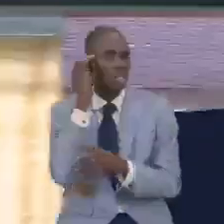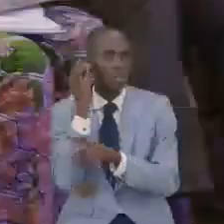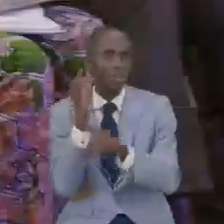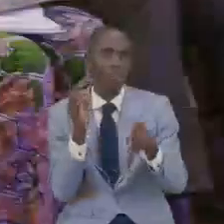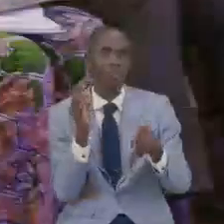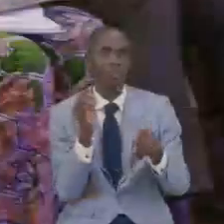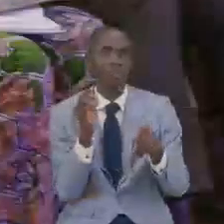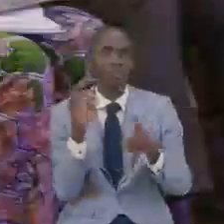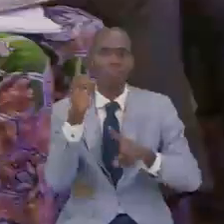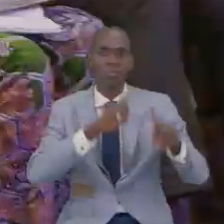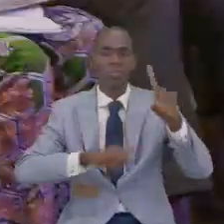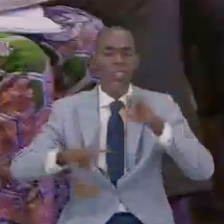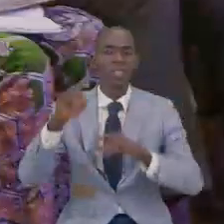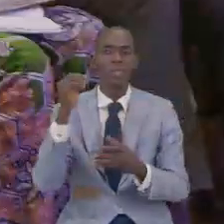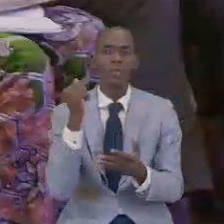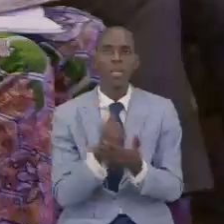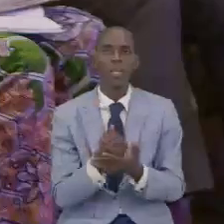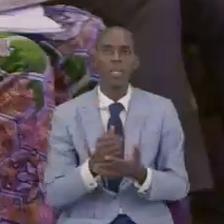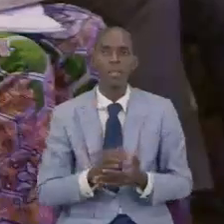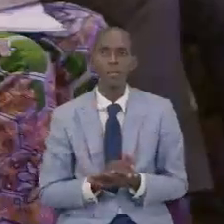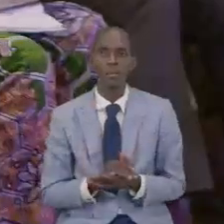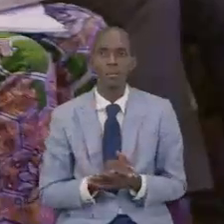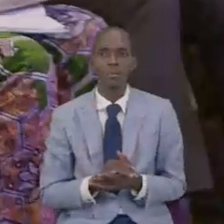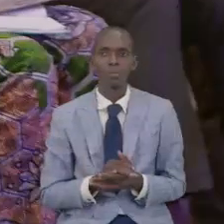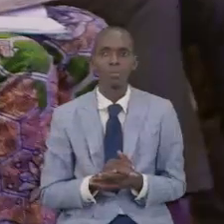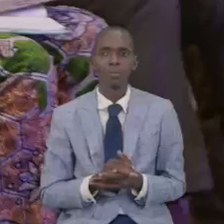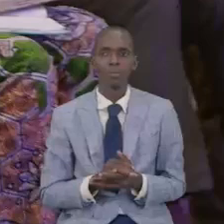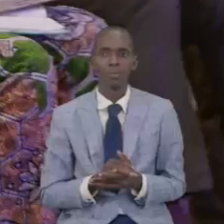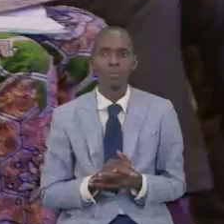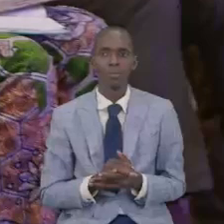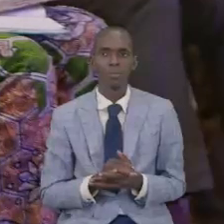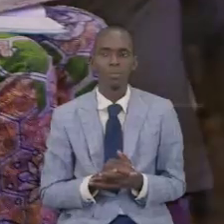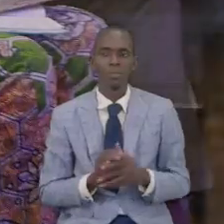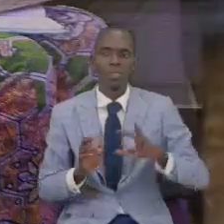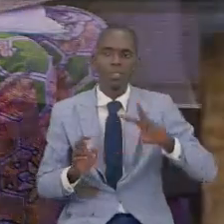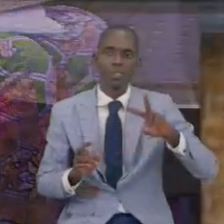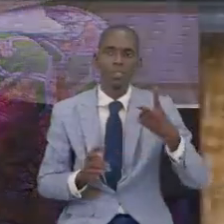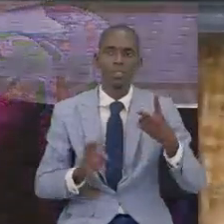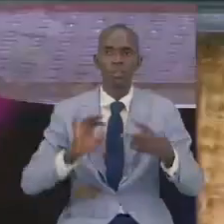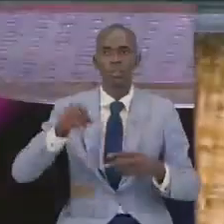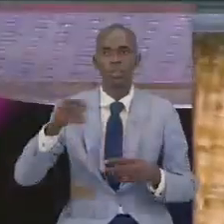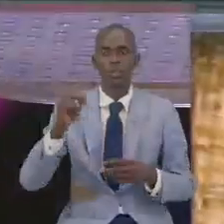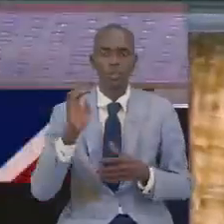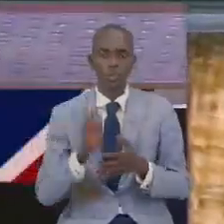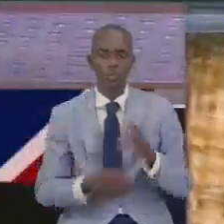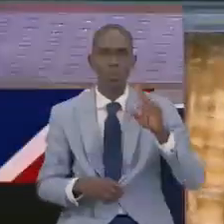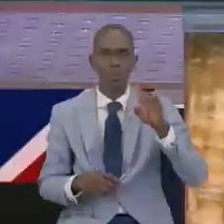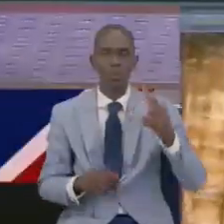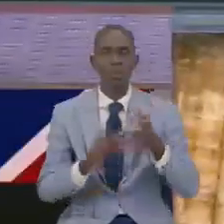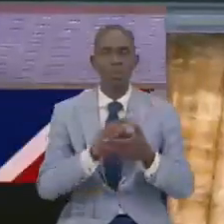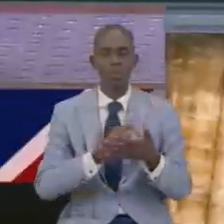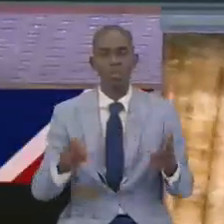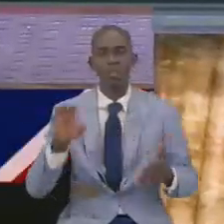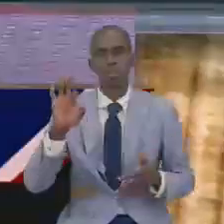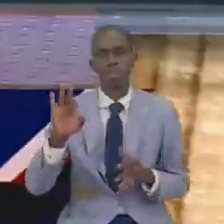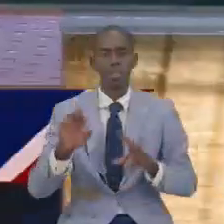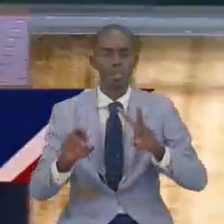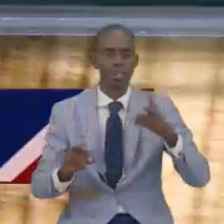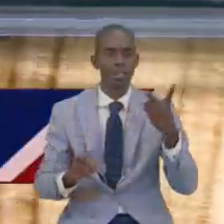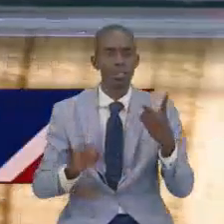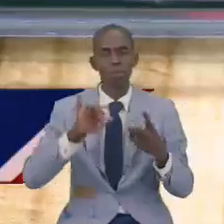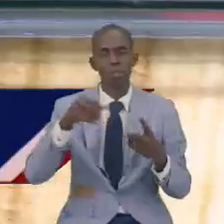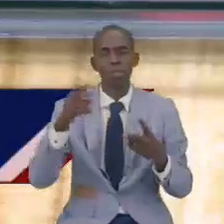hear thee. Somebody shout amen. 2 John chapter 1, we're reading from verse 9. In